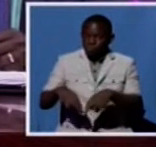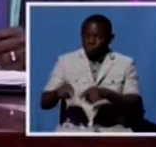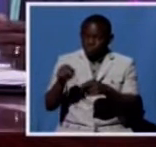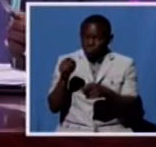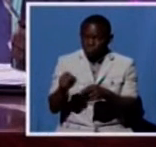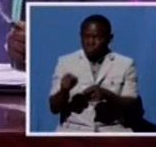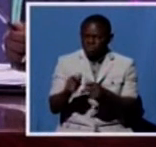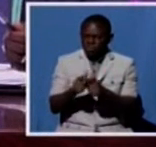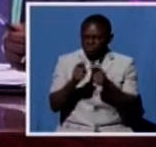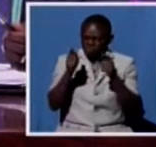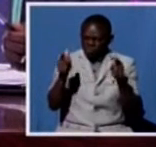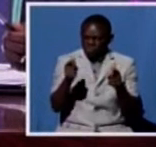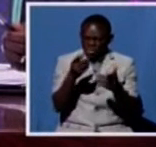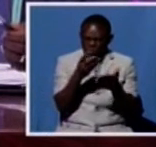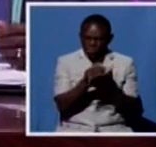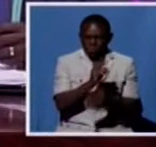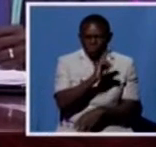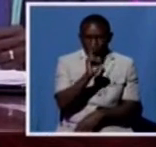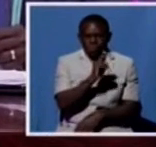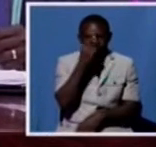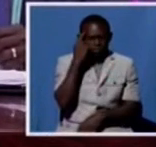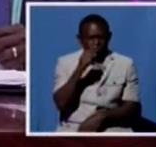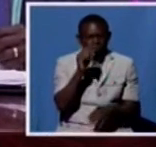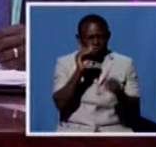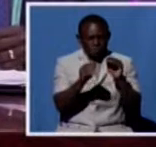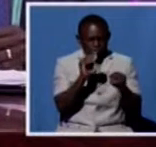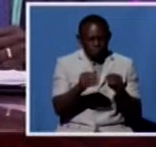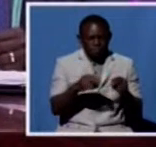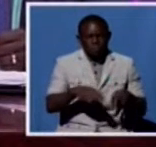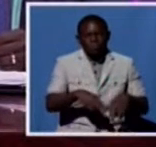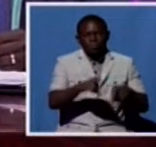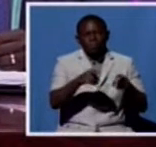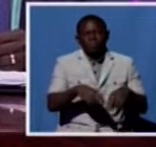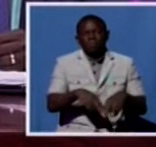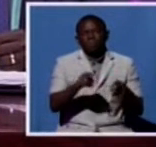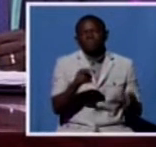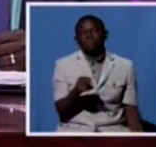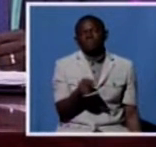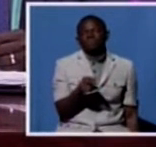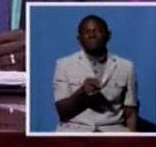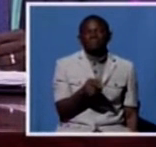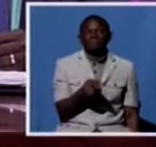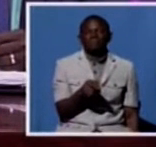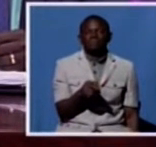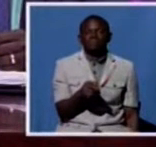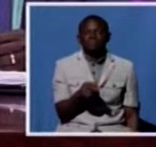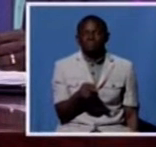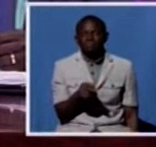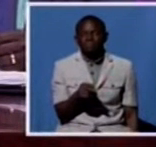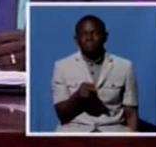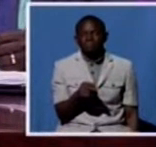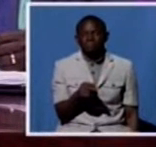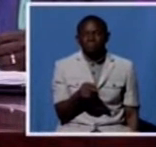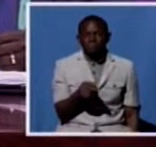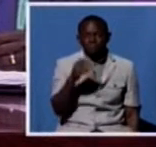upgrading as compared to maintenance. For the simple reason that, first of all, the maintenance, the upgrading cost